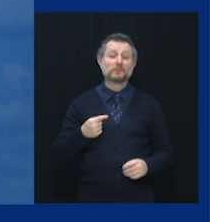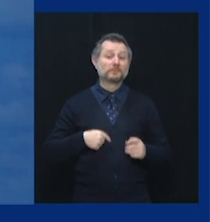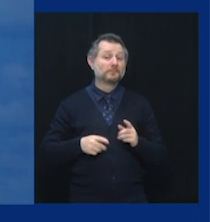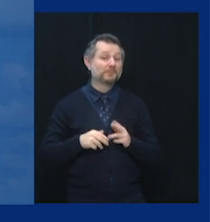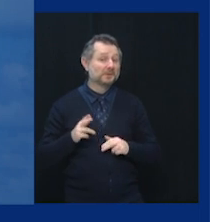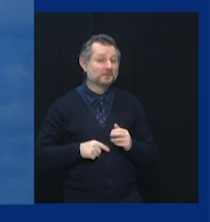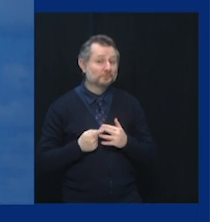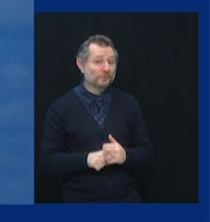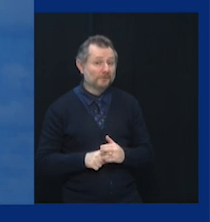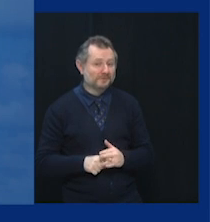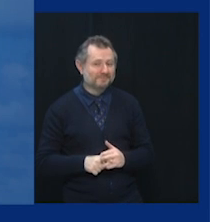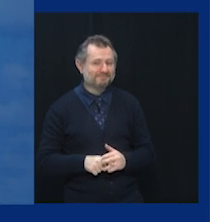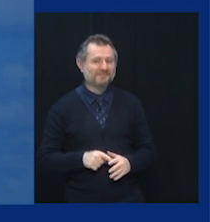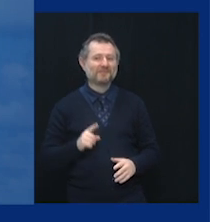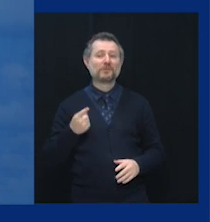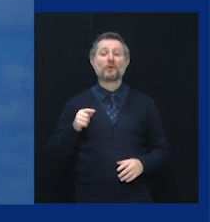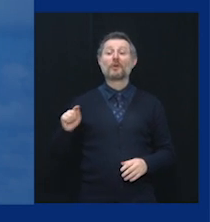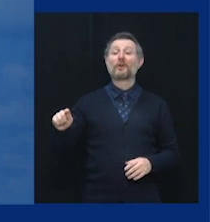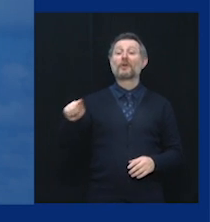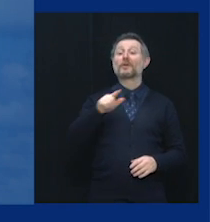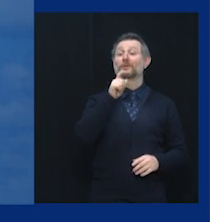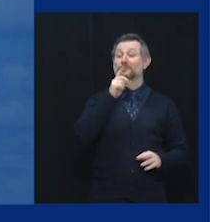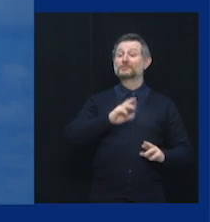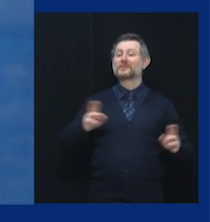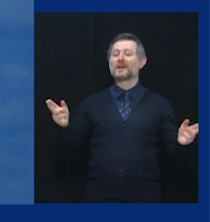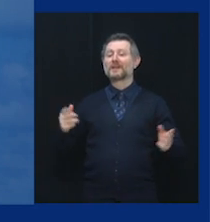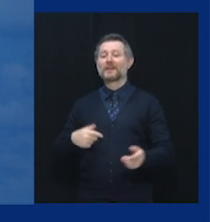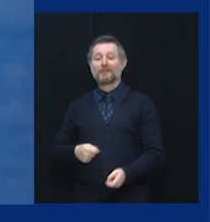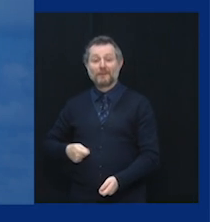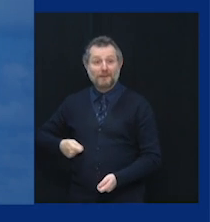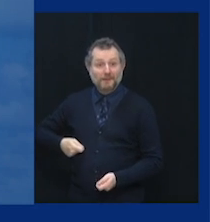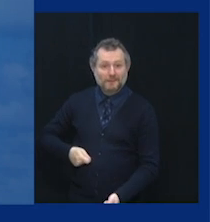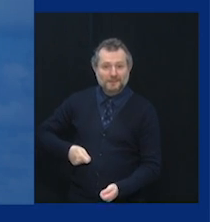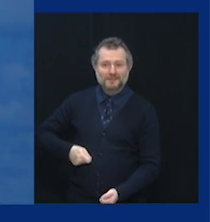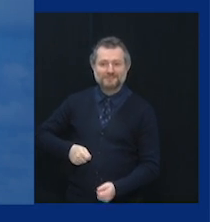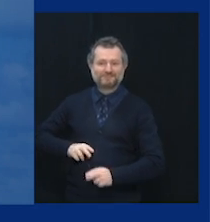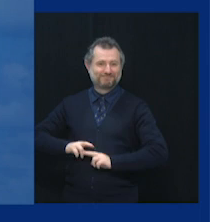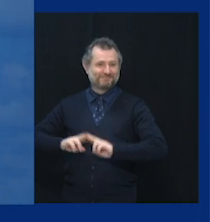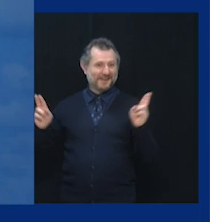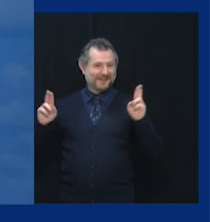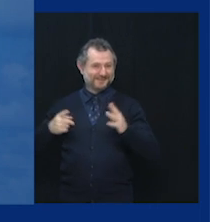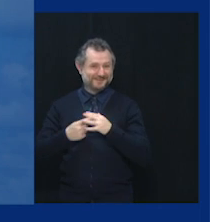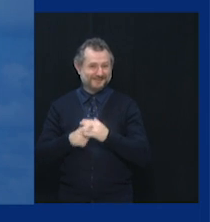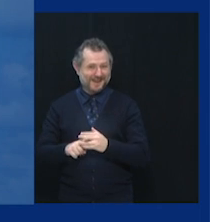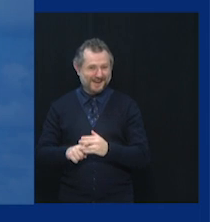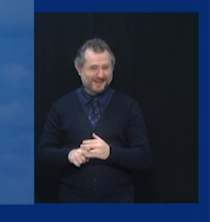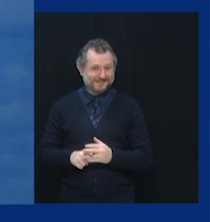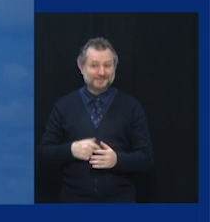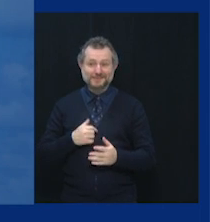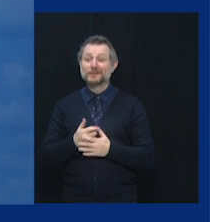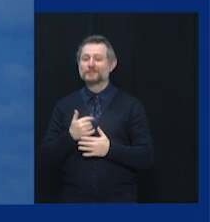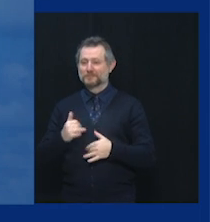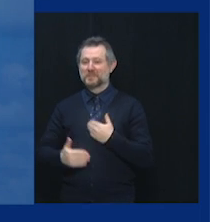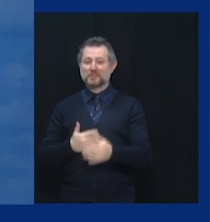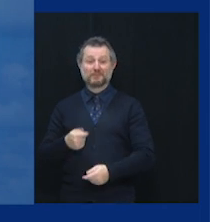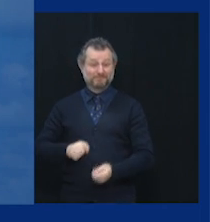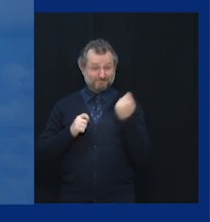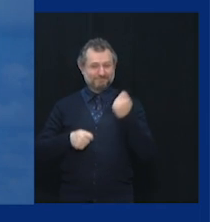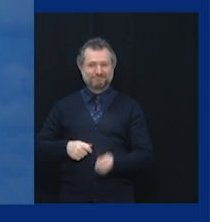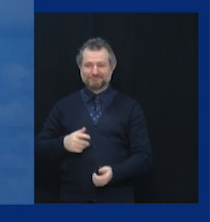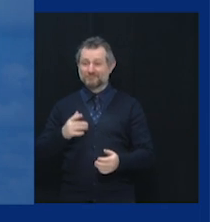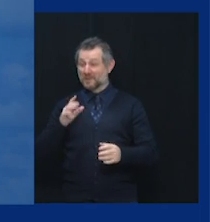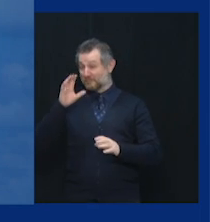The first one with shovel-ready projects who can actually deliver. When President Biden passes